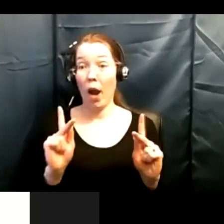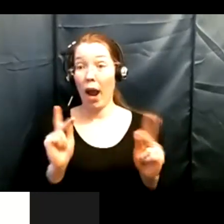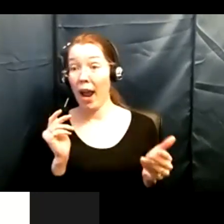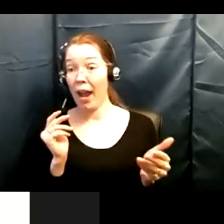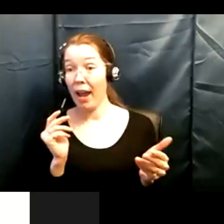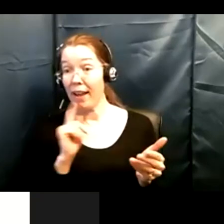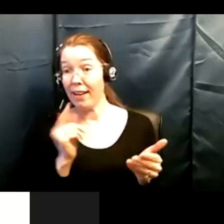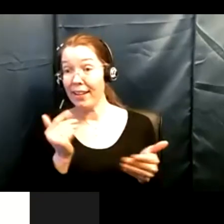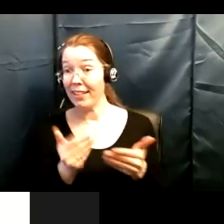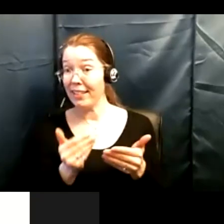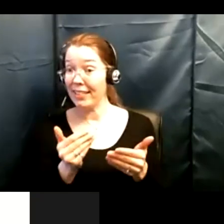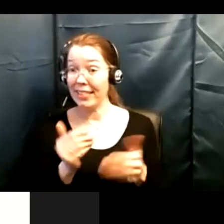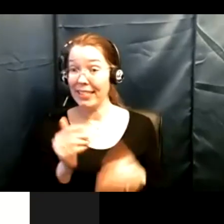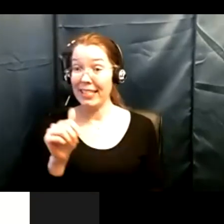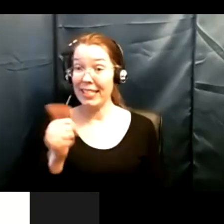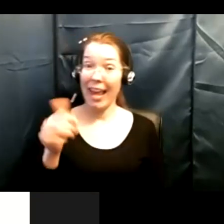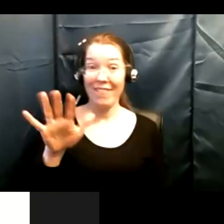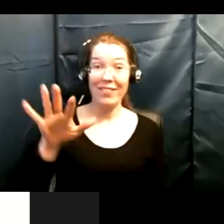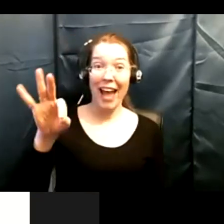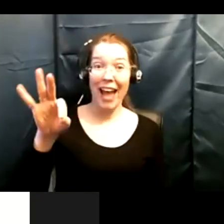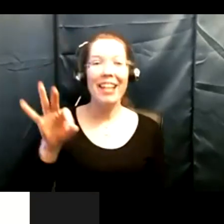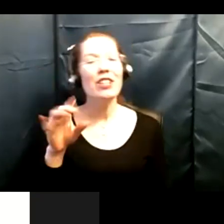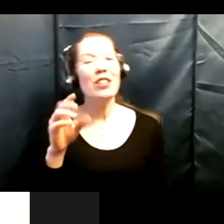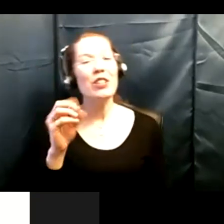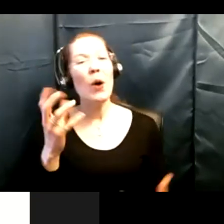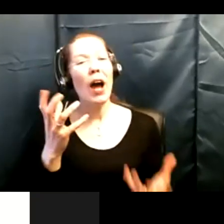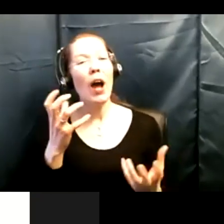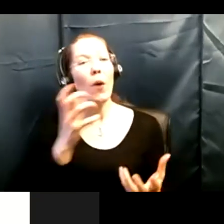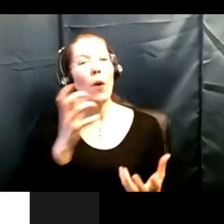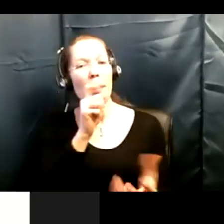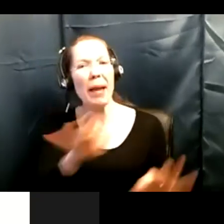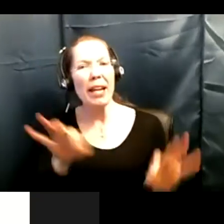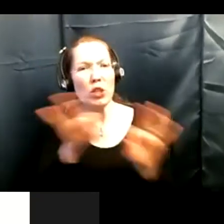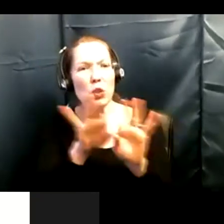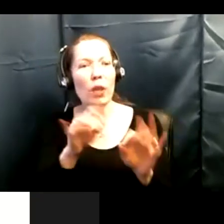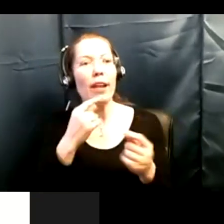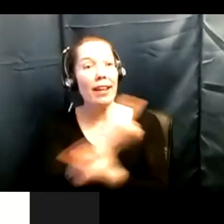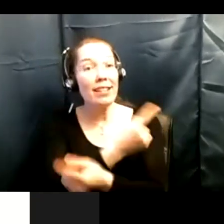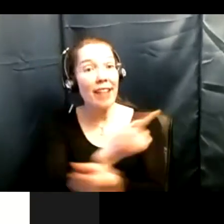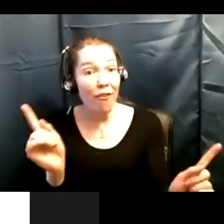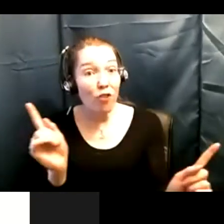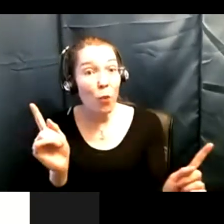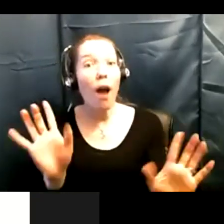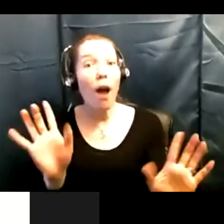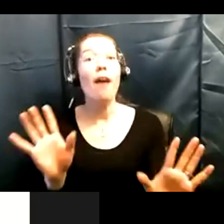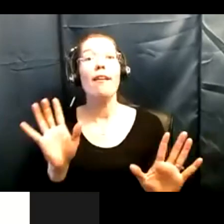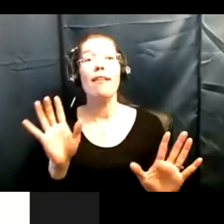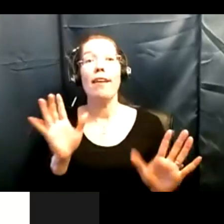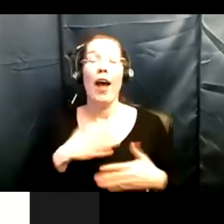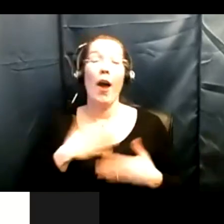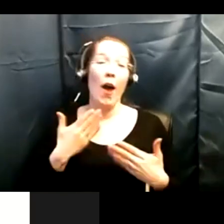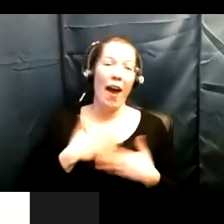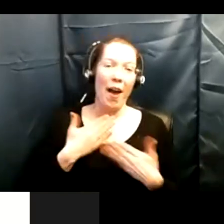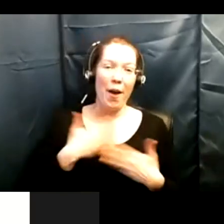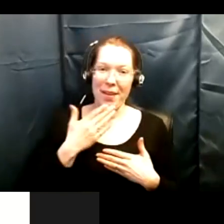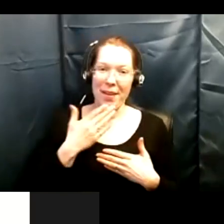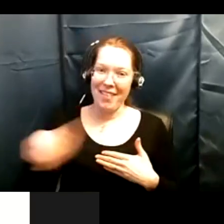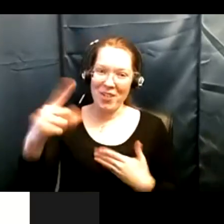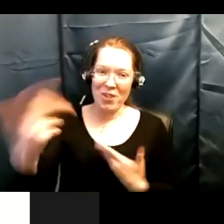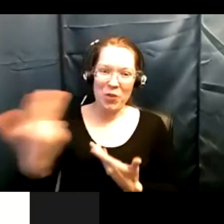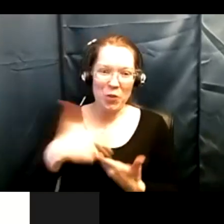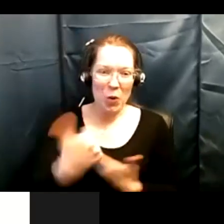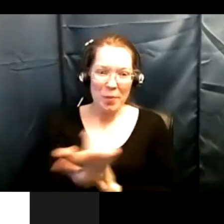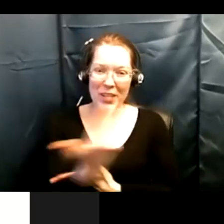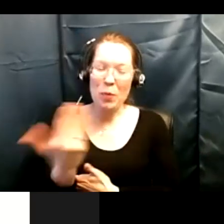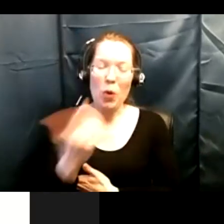is 10:59, so I just want to make sure that I tell everybody how happy I am that you all joined us this morning. This